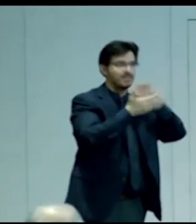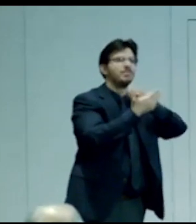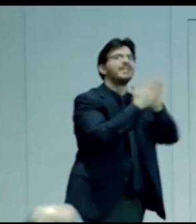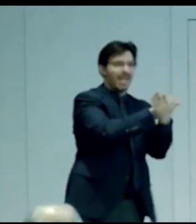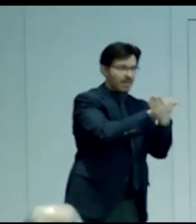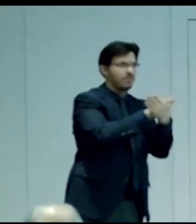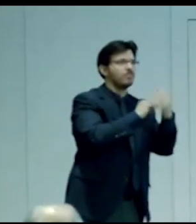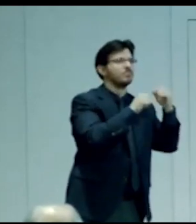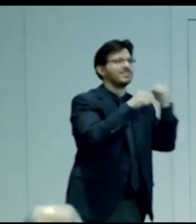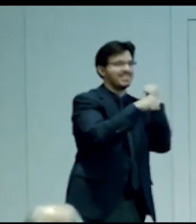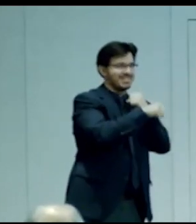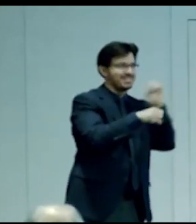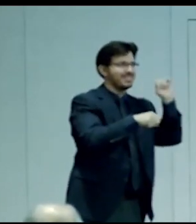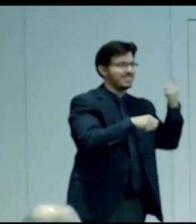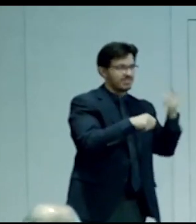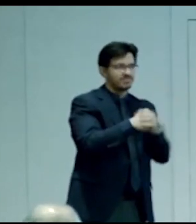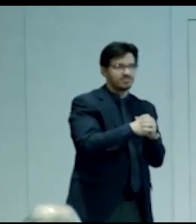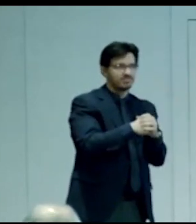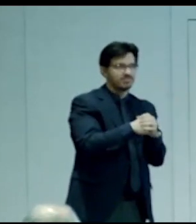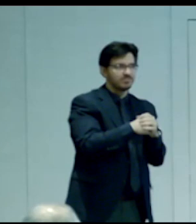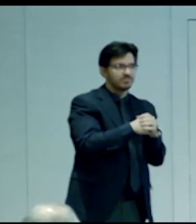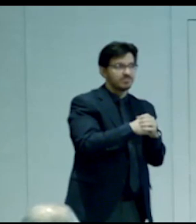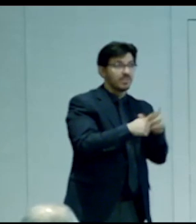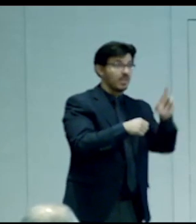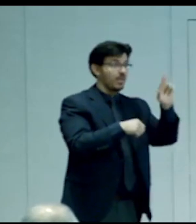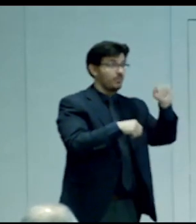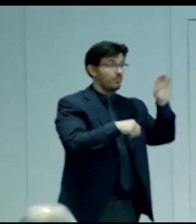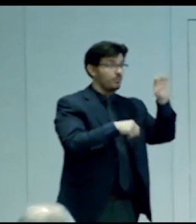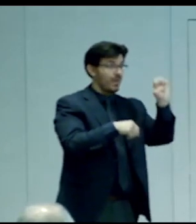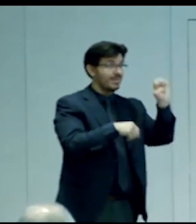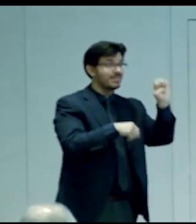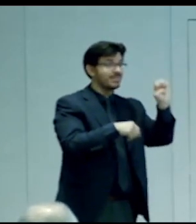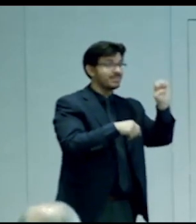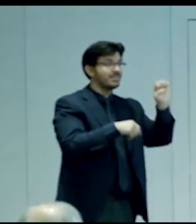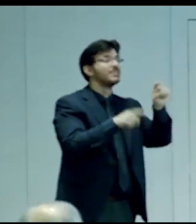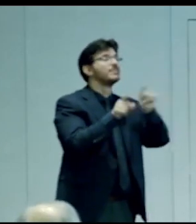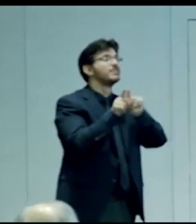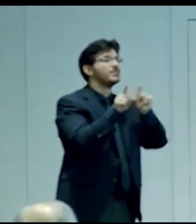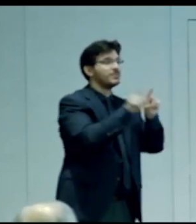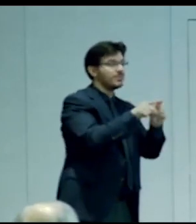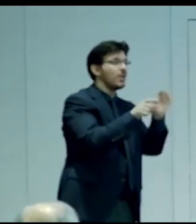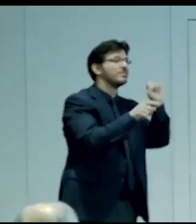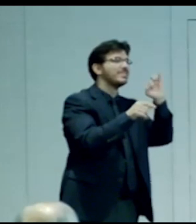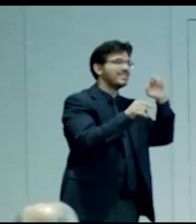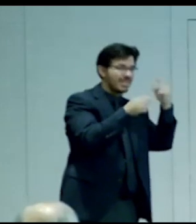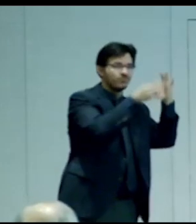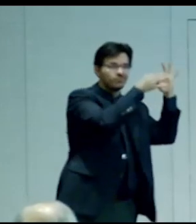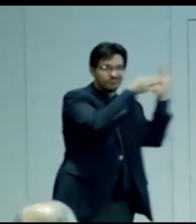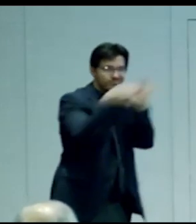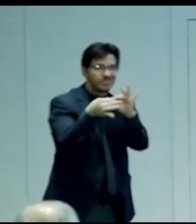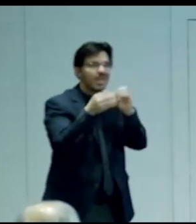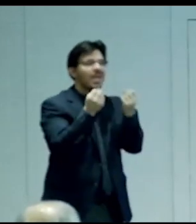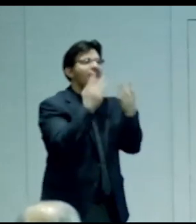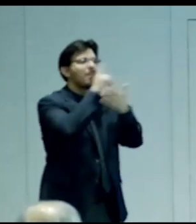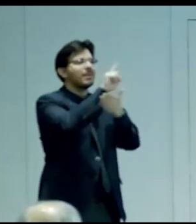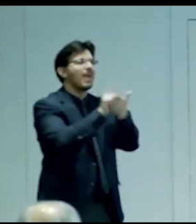And in fact, race also ended up being statistically significantly related to the average number of hours